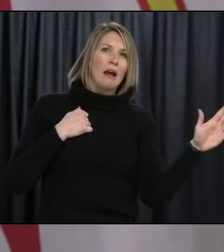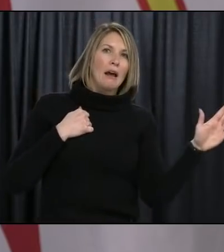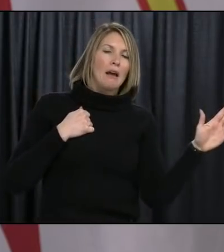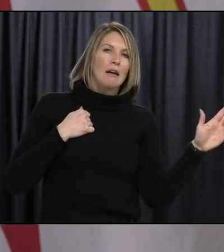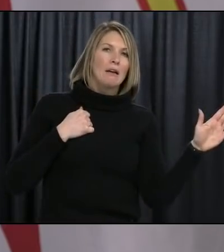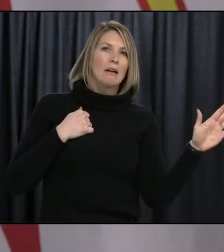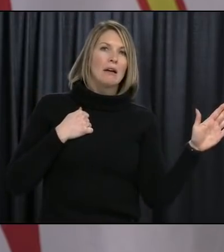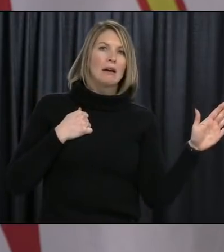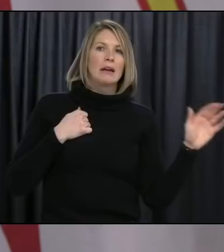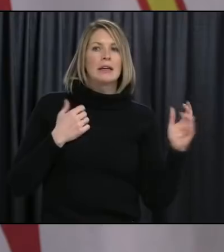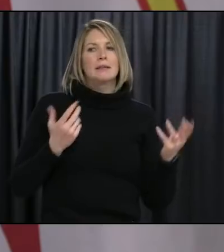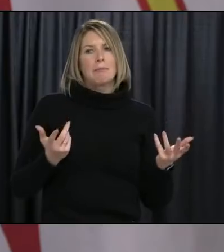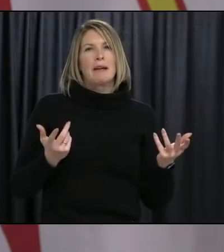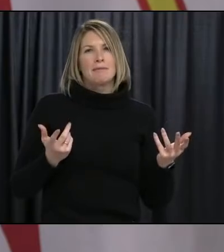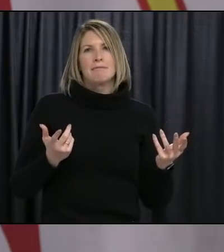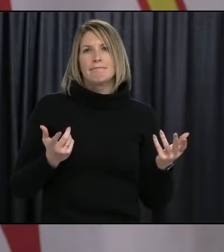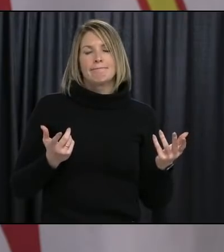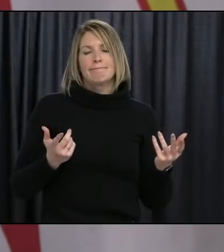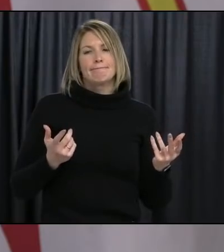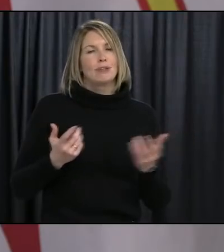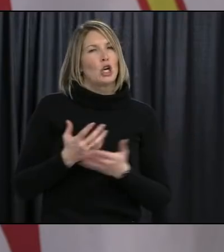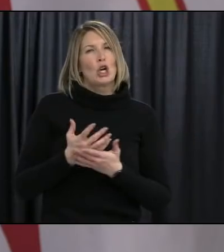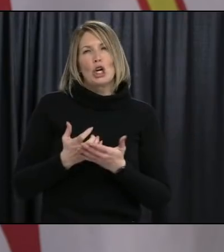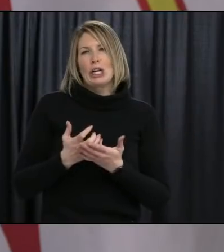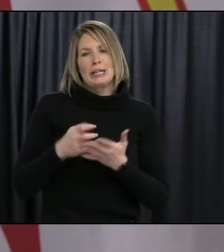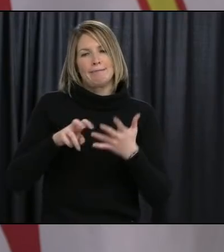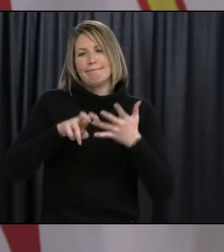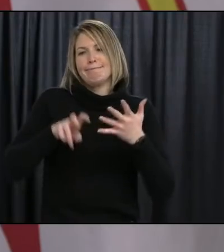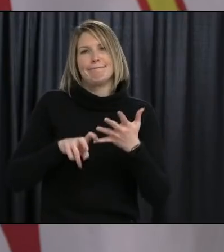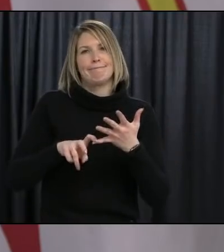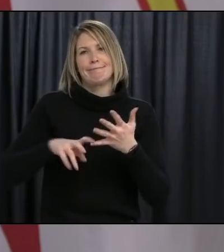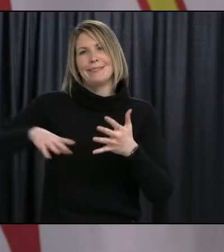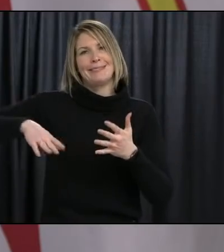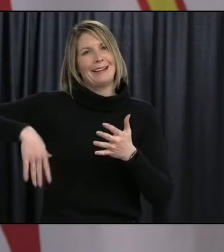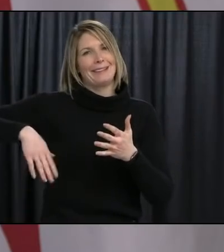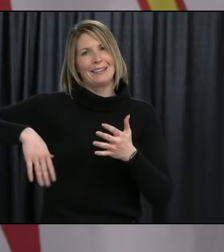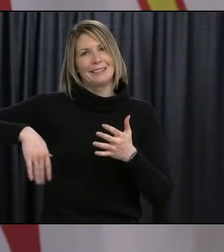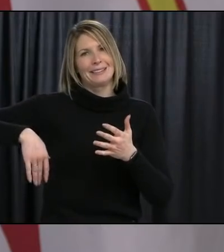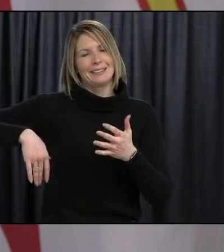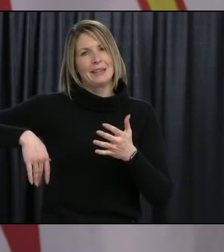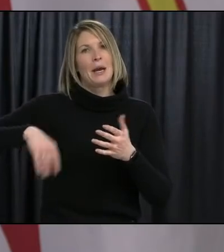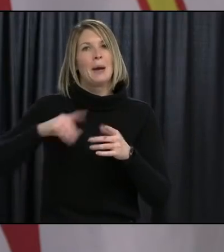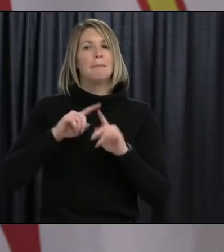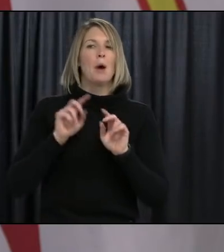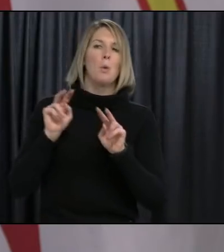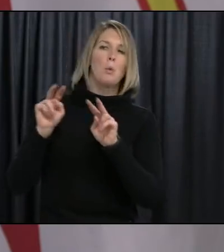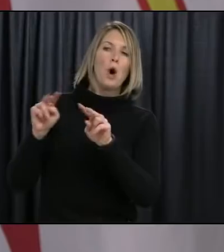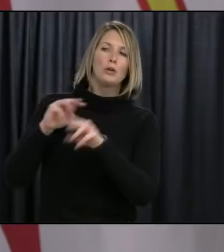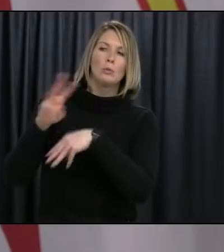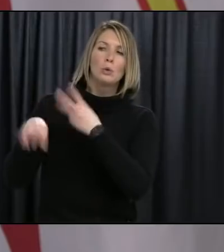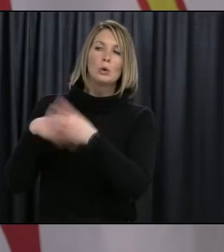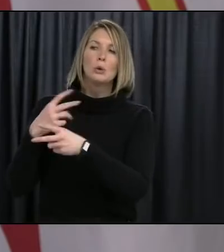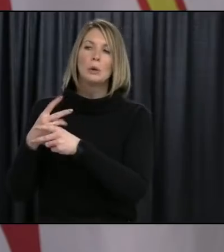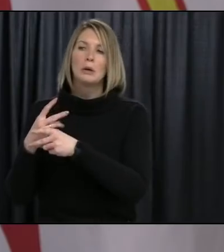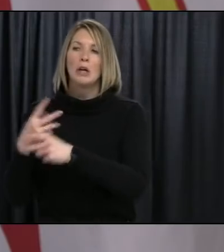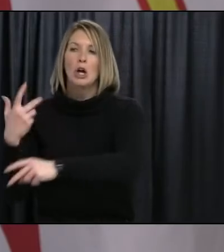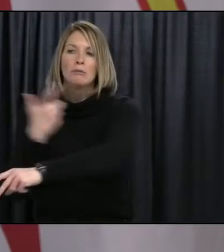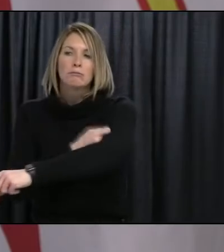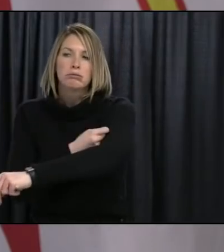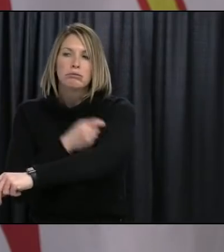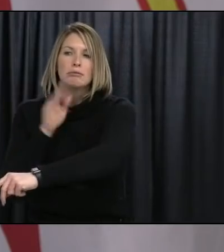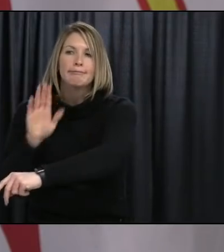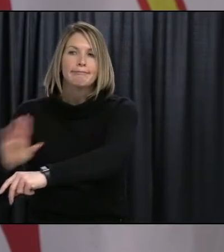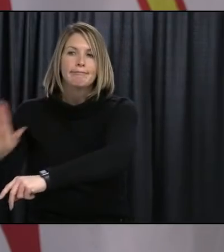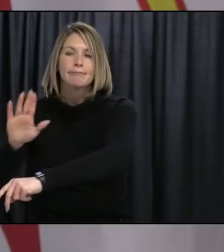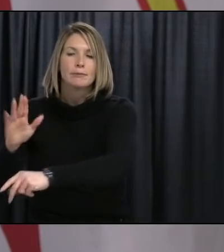to move out of the alert level system, but certainly we want to make sure that the rest of the world has good vaccination rates